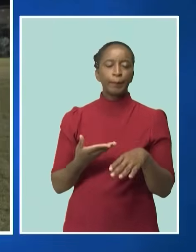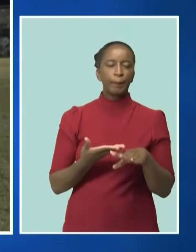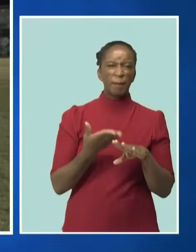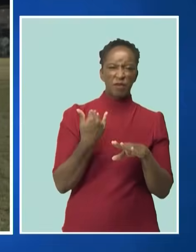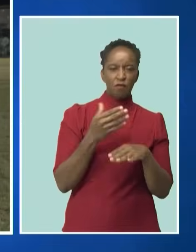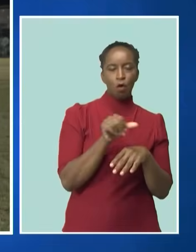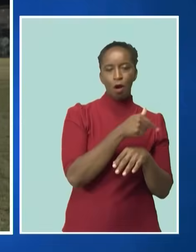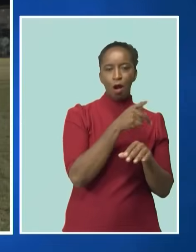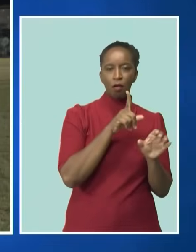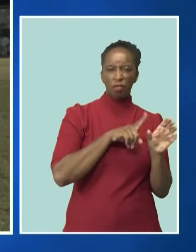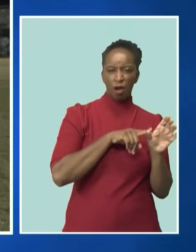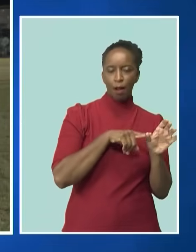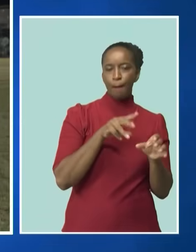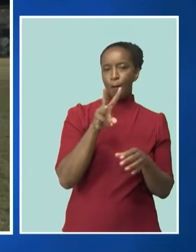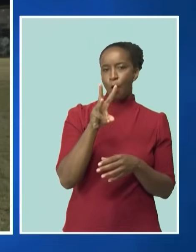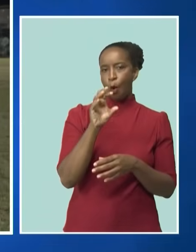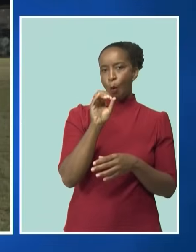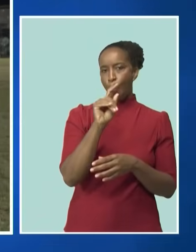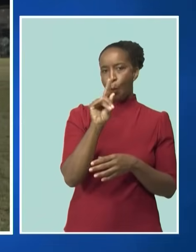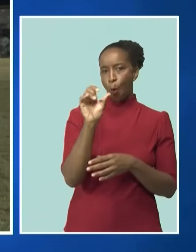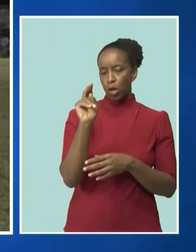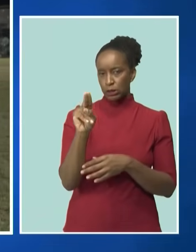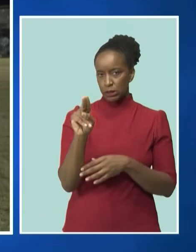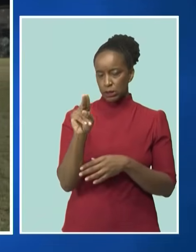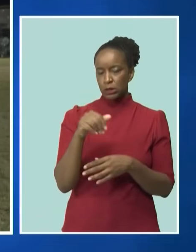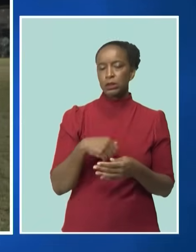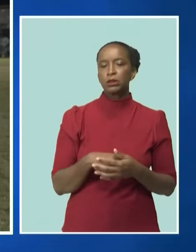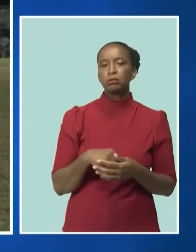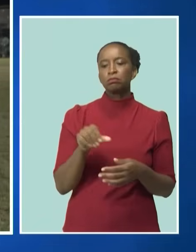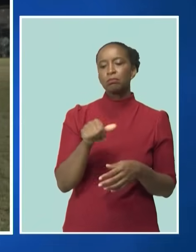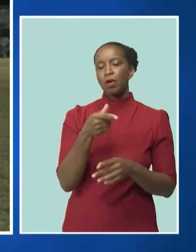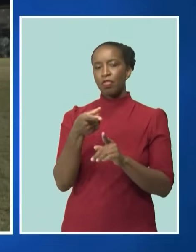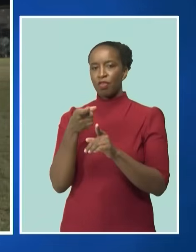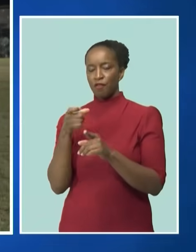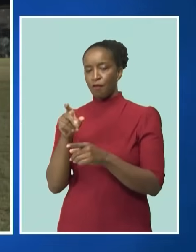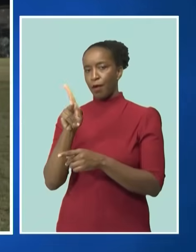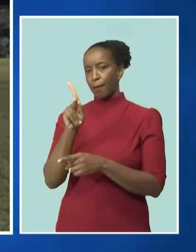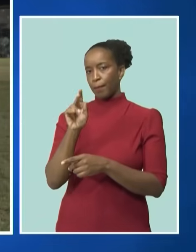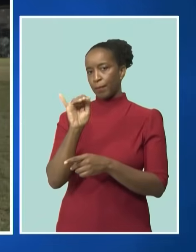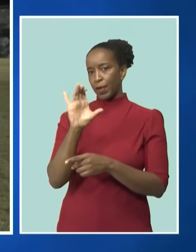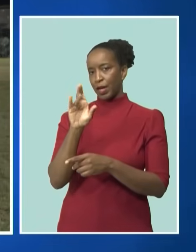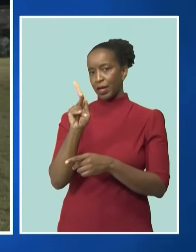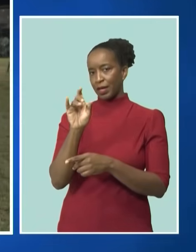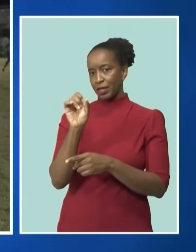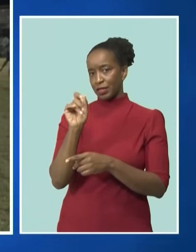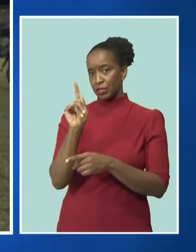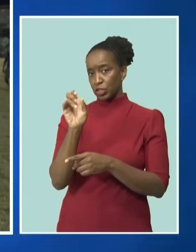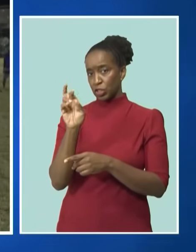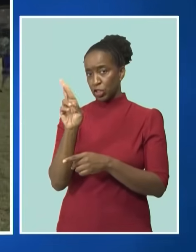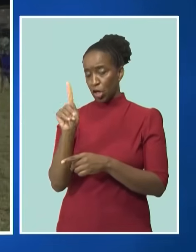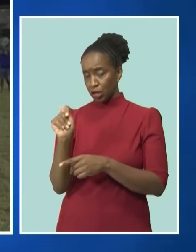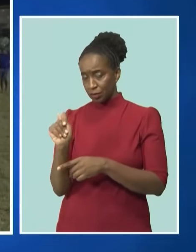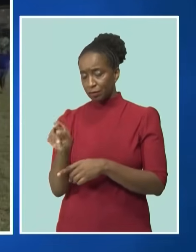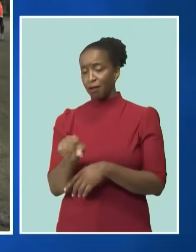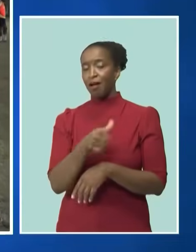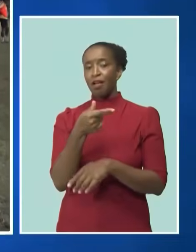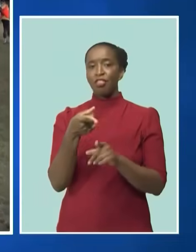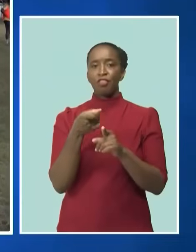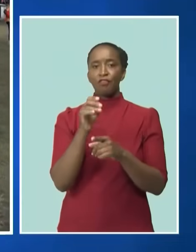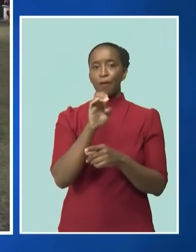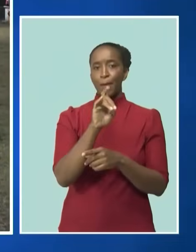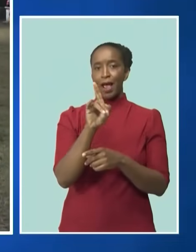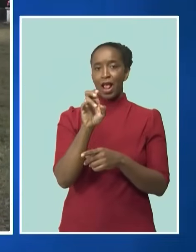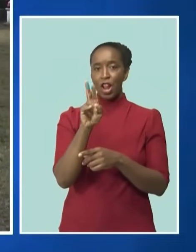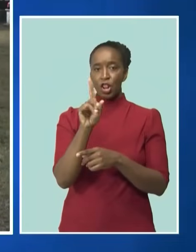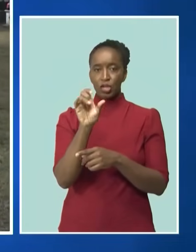been Wharton. He was on loan from Kickstart. And you have Kishem from Ellerton. Paradise